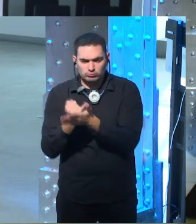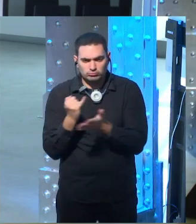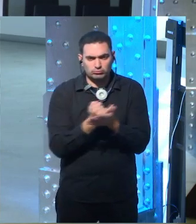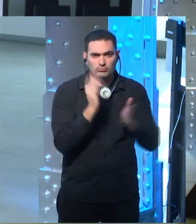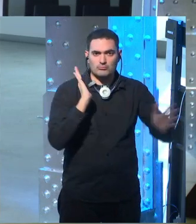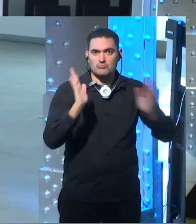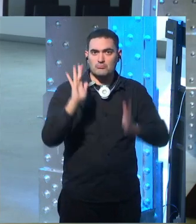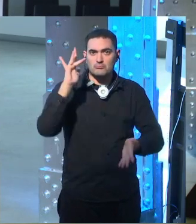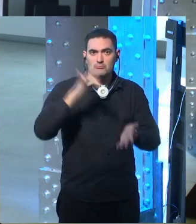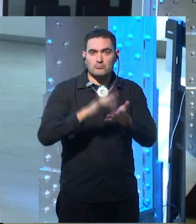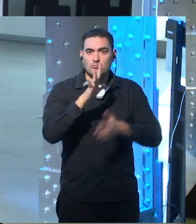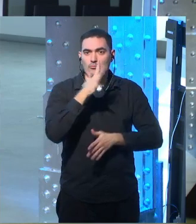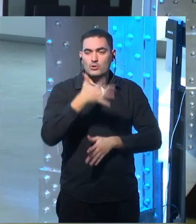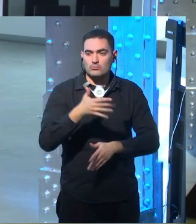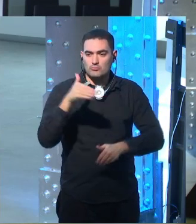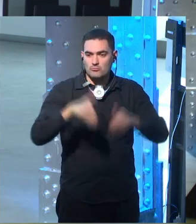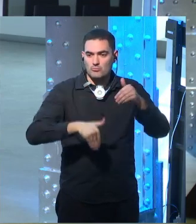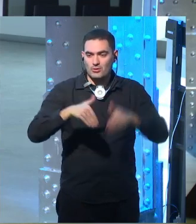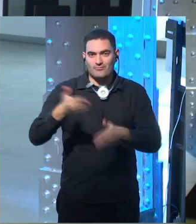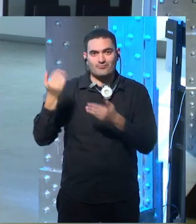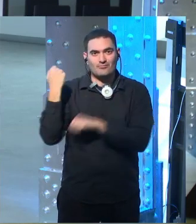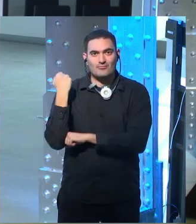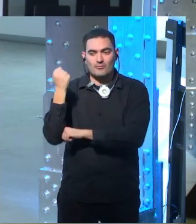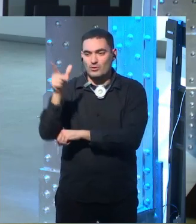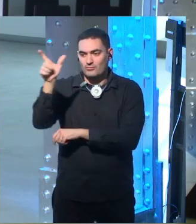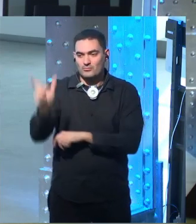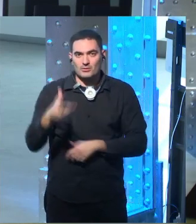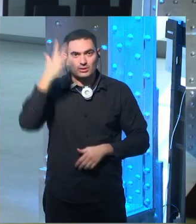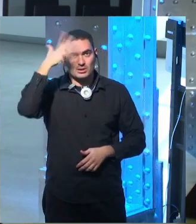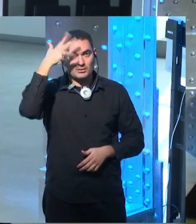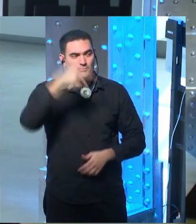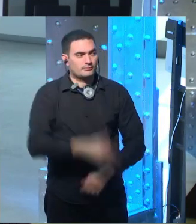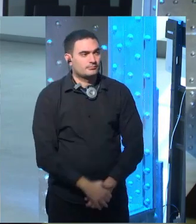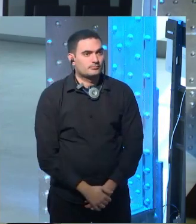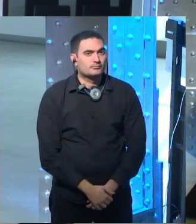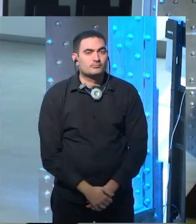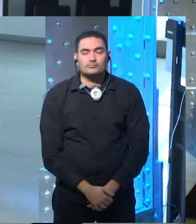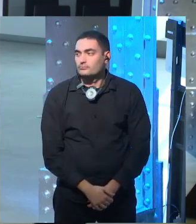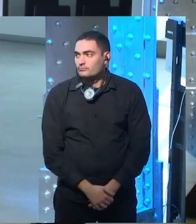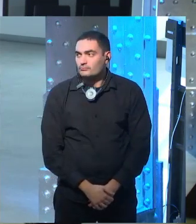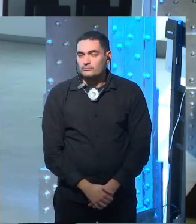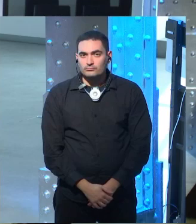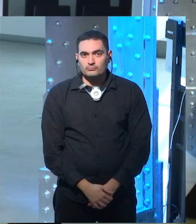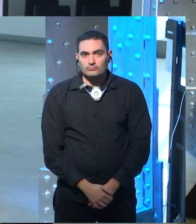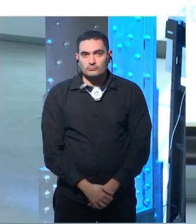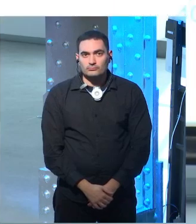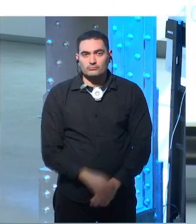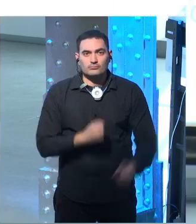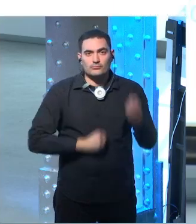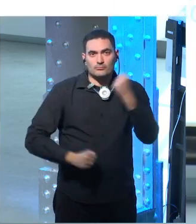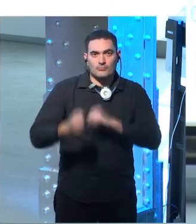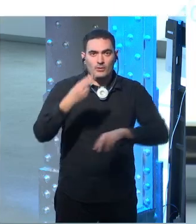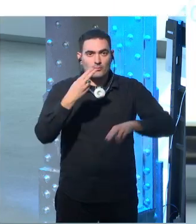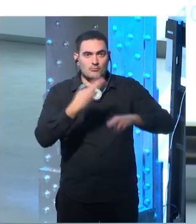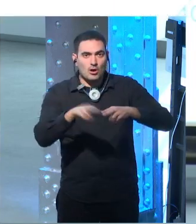And because of the political economy of automation, the future of work is